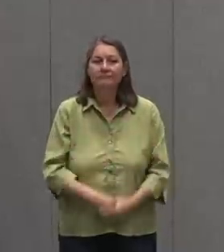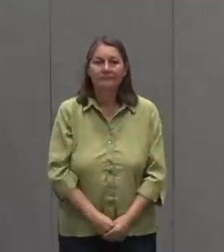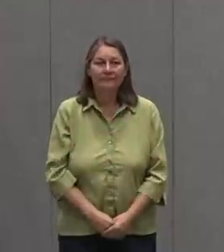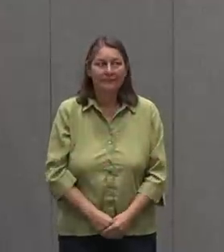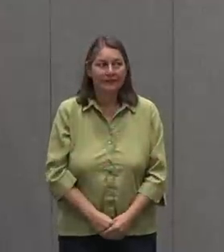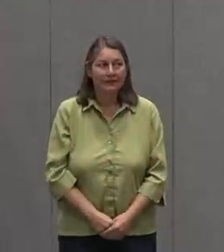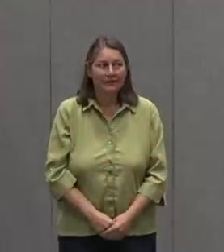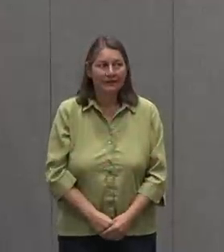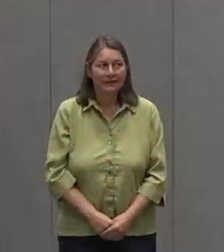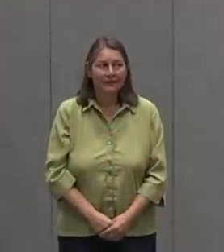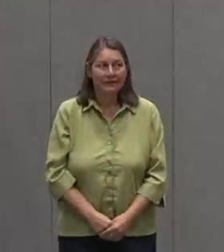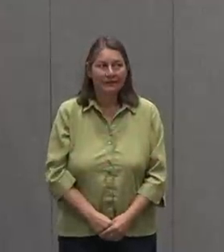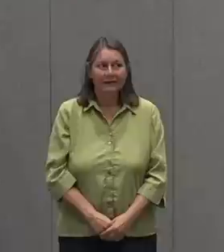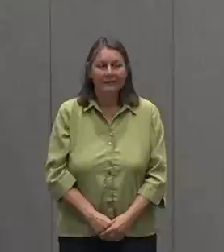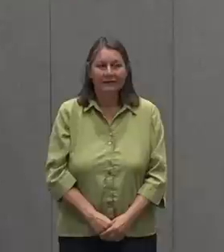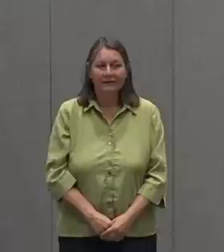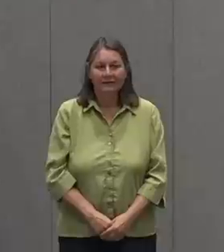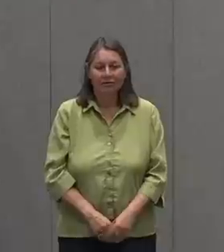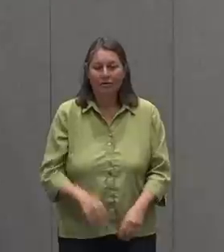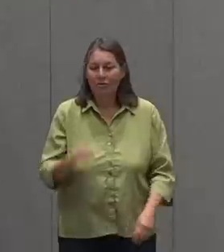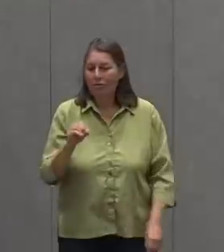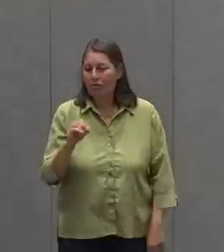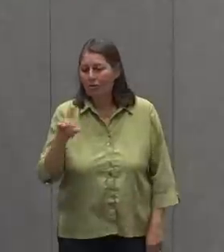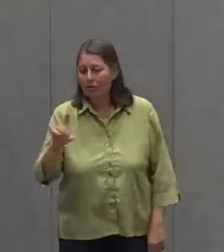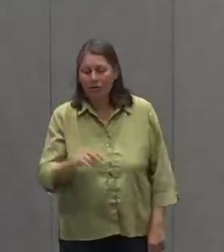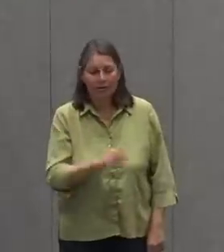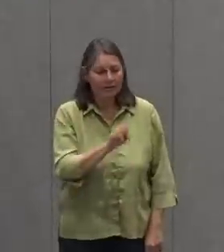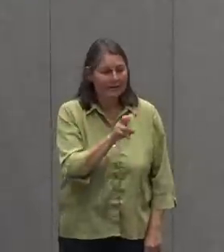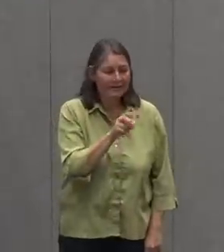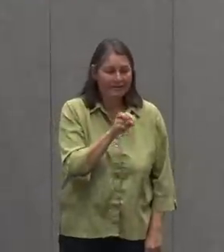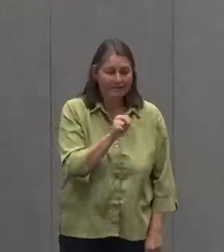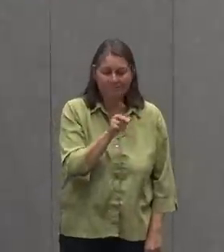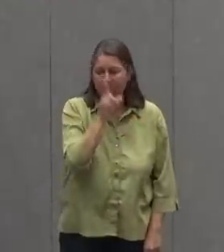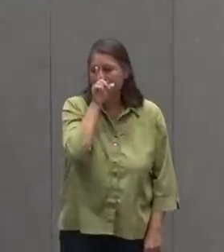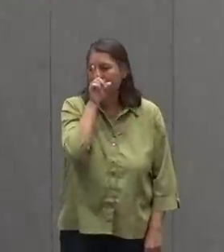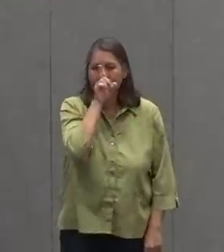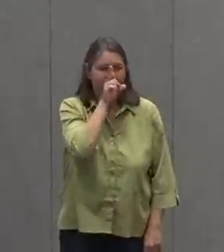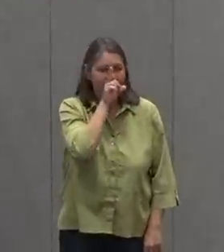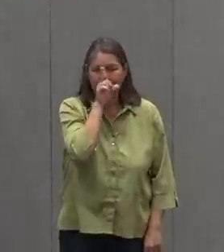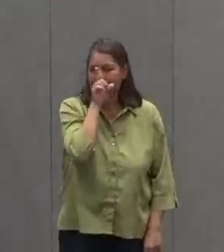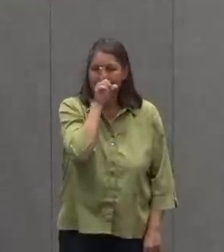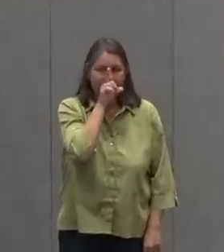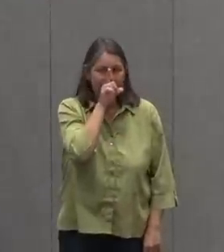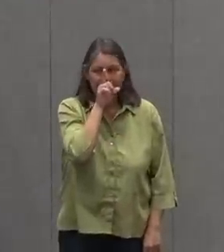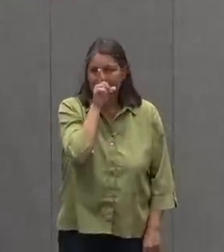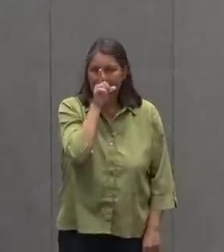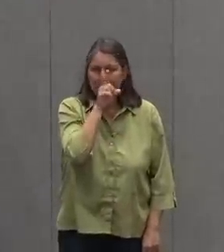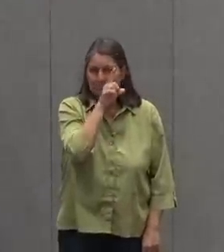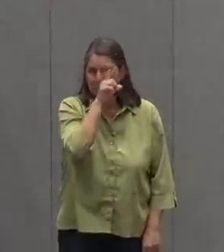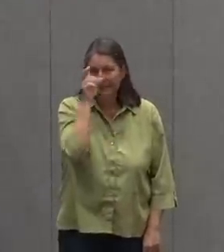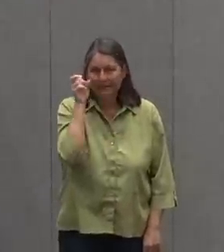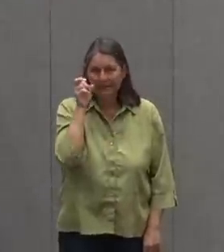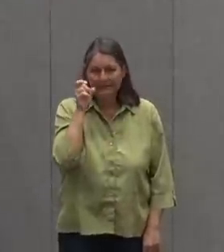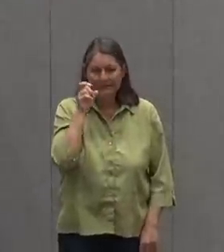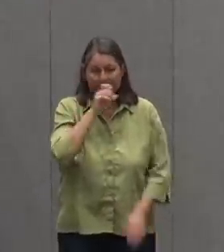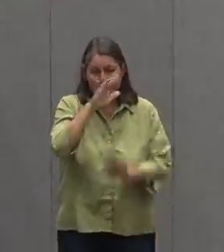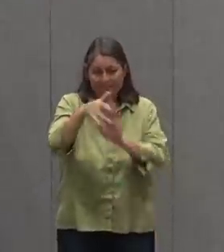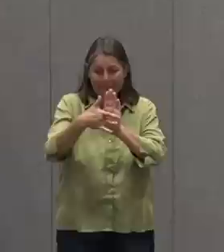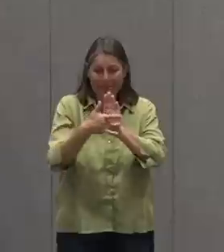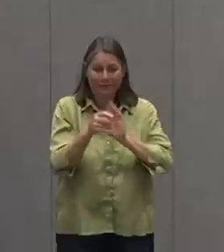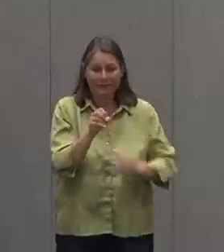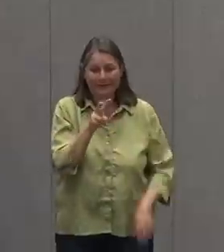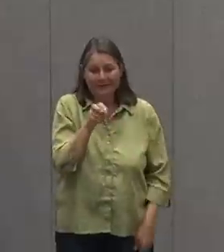Again, it can't be those odds and evens, because if we're thinking about them being odd or even, I've got some evens right here in the